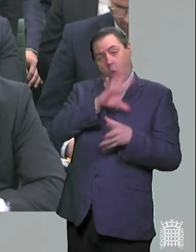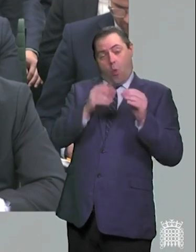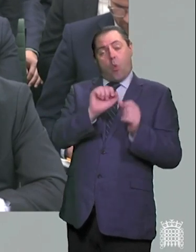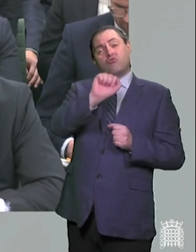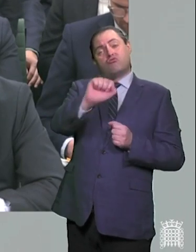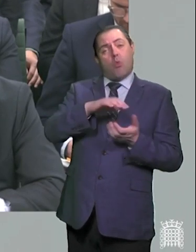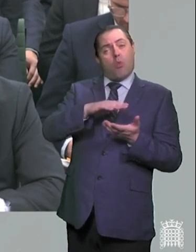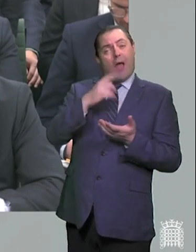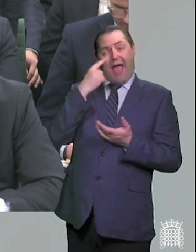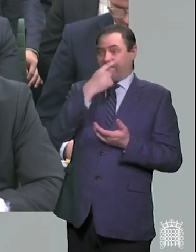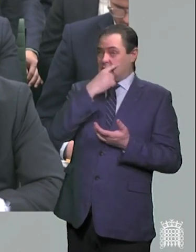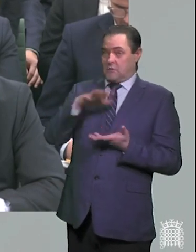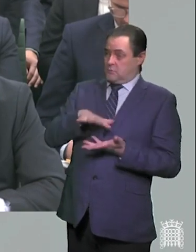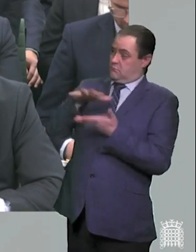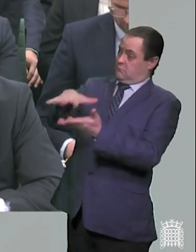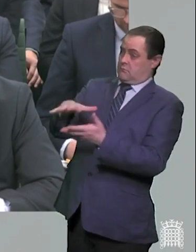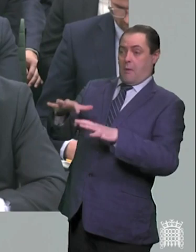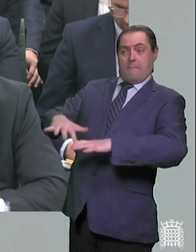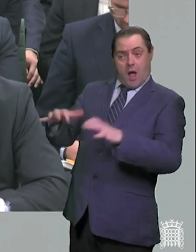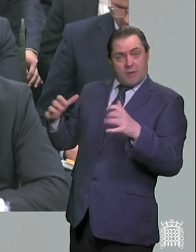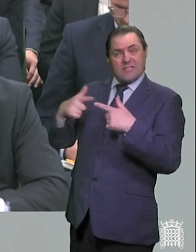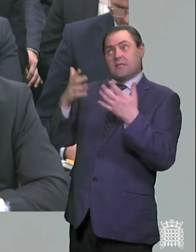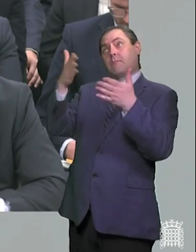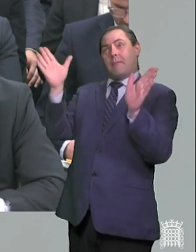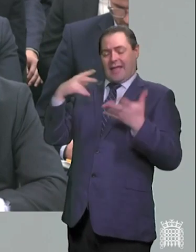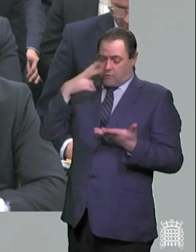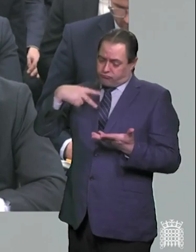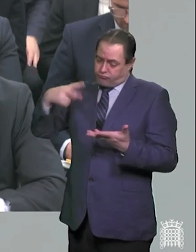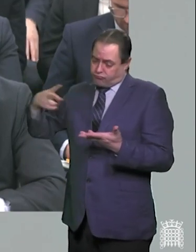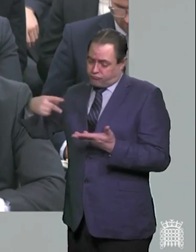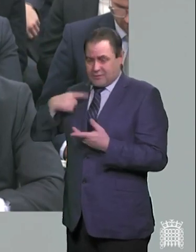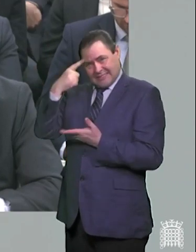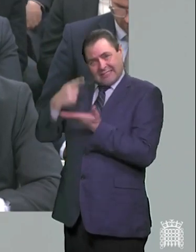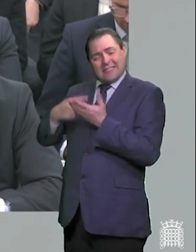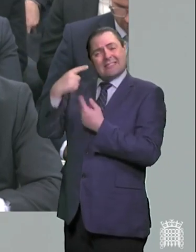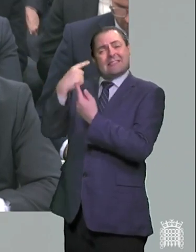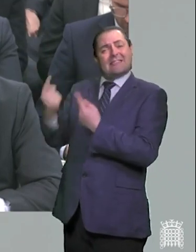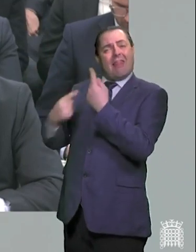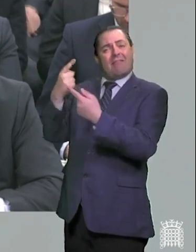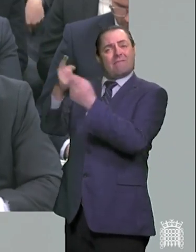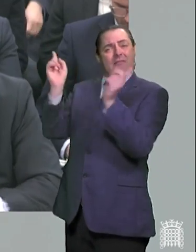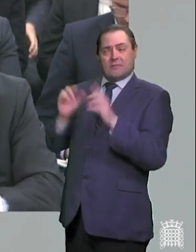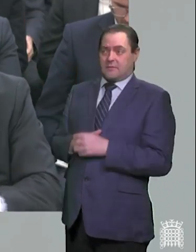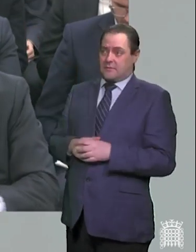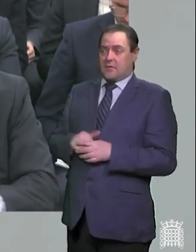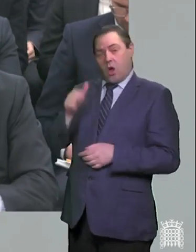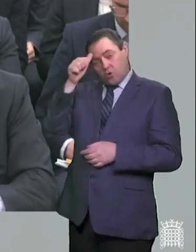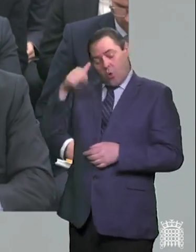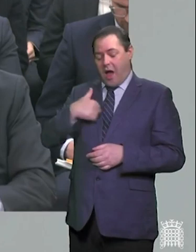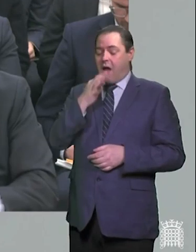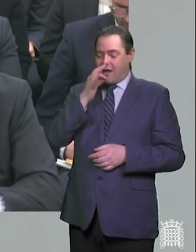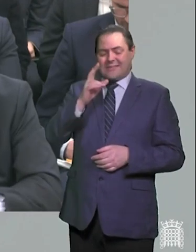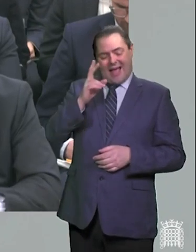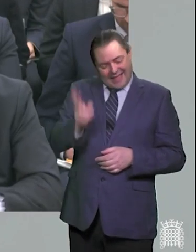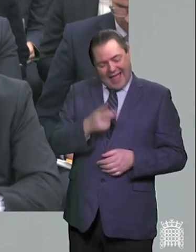has assembled so that Parliament and public can judge for themselves. Despite my repeated